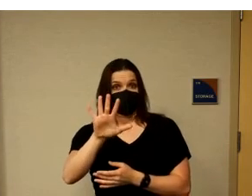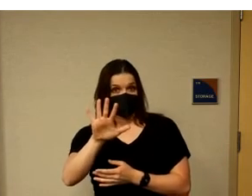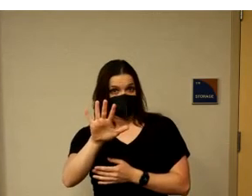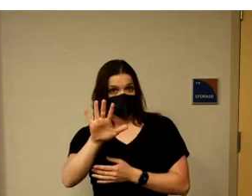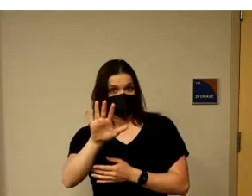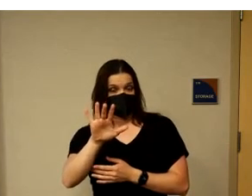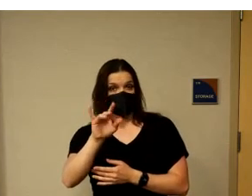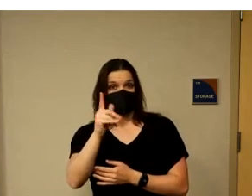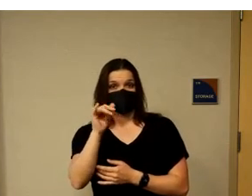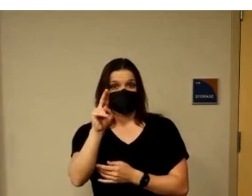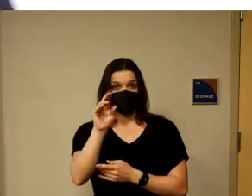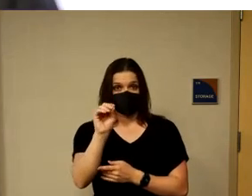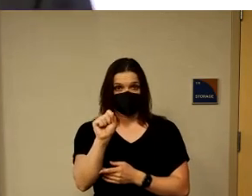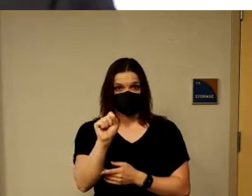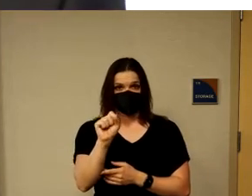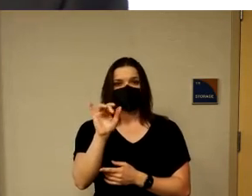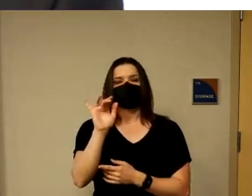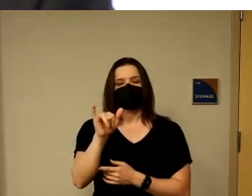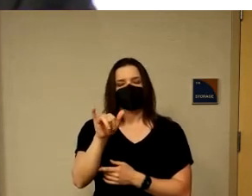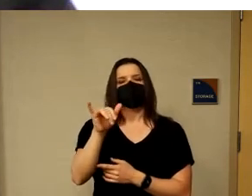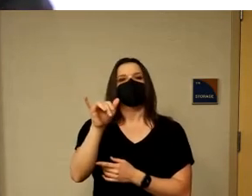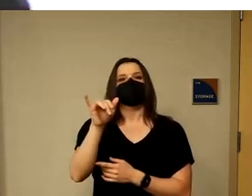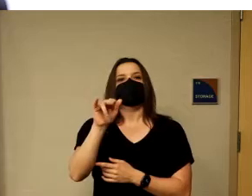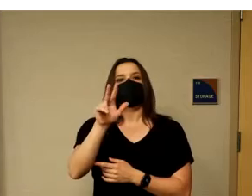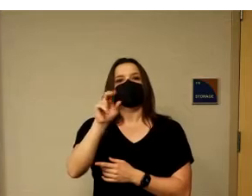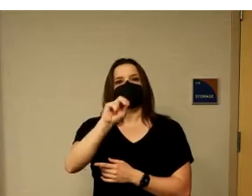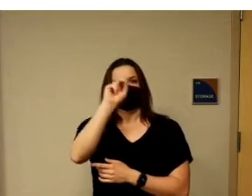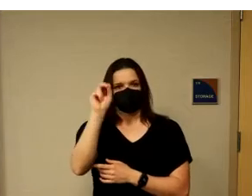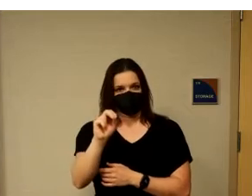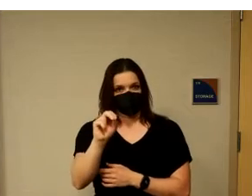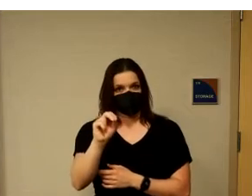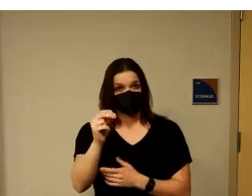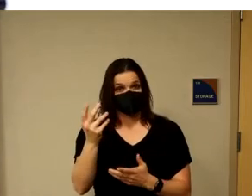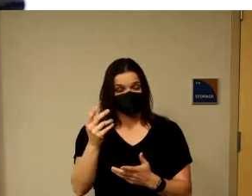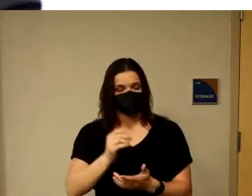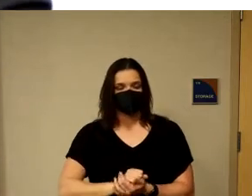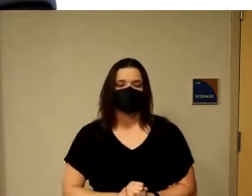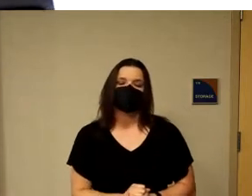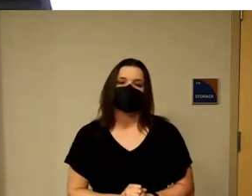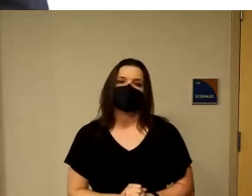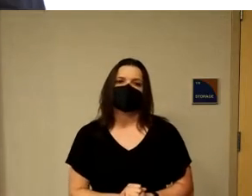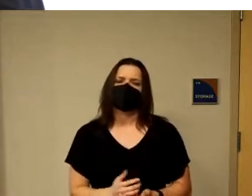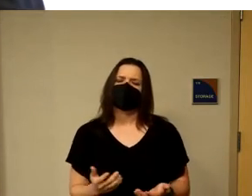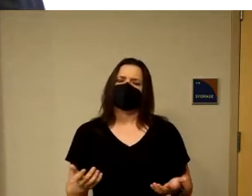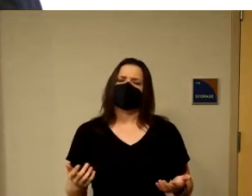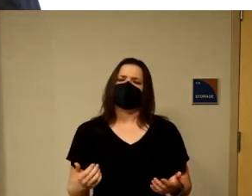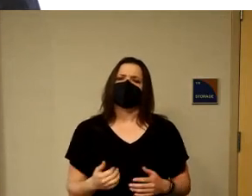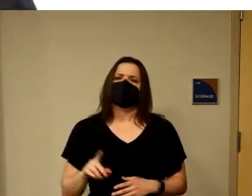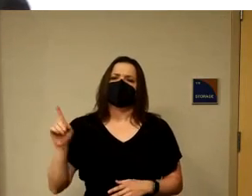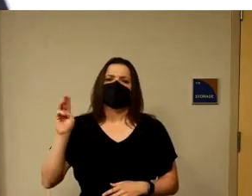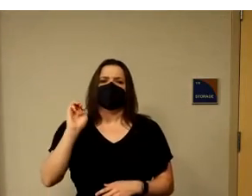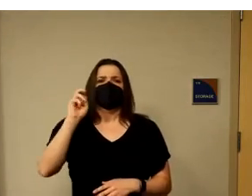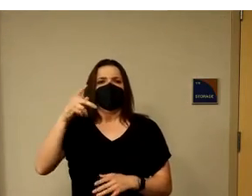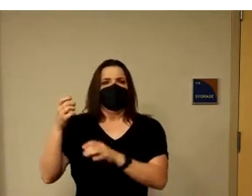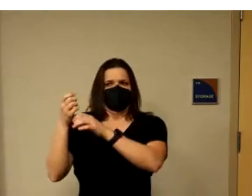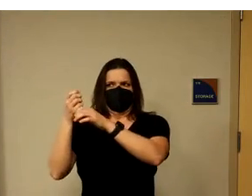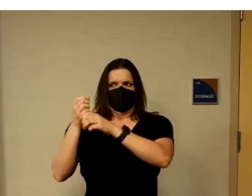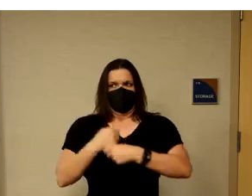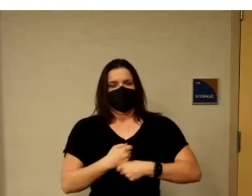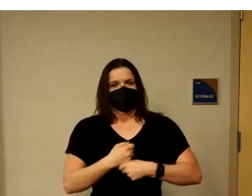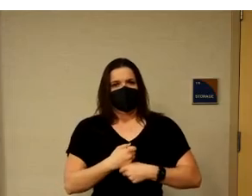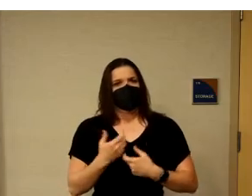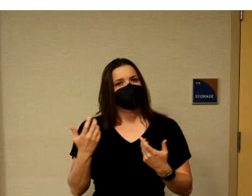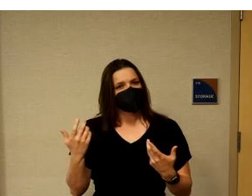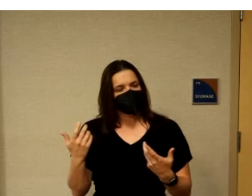32,785, and Latinos are 30%, right? So once this map was created,